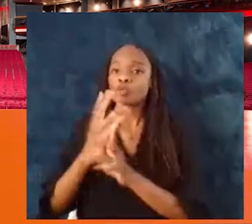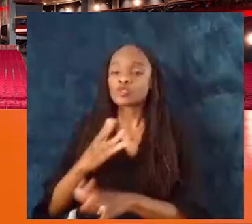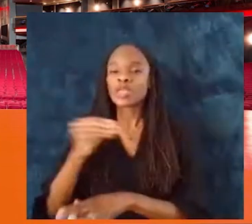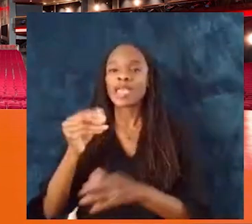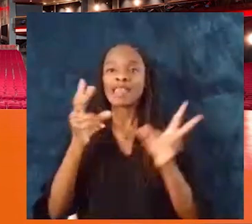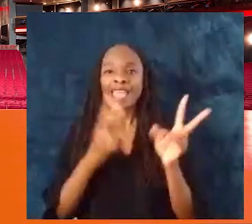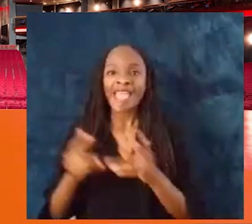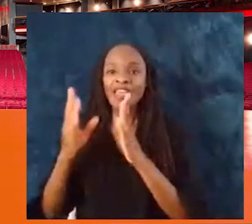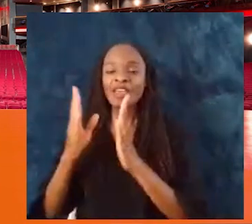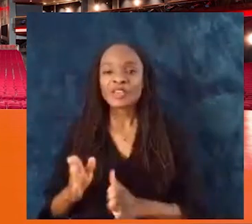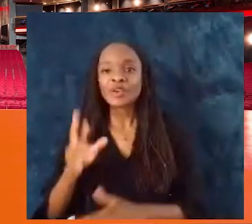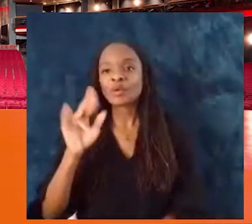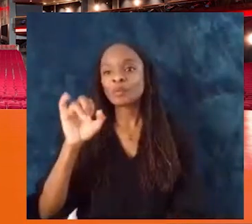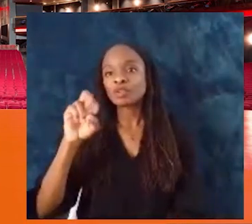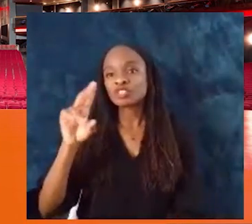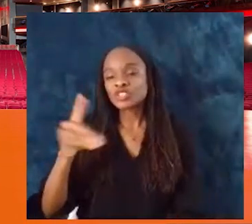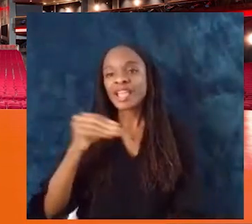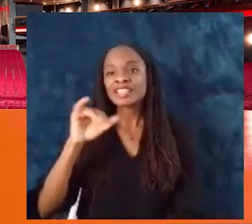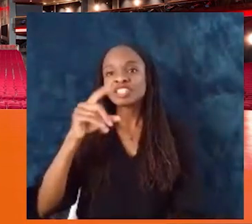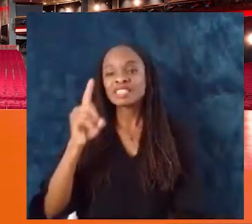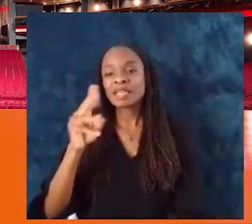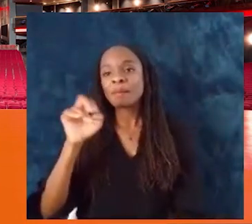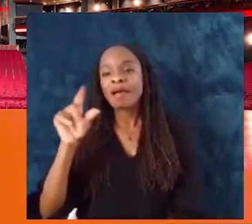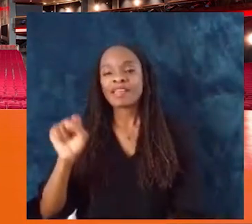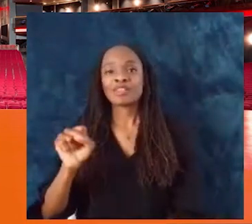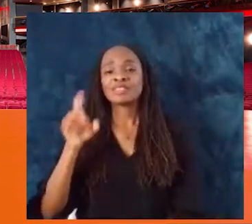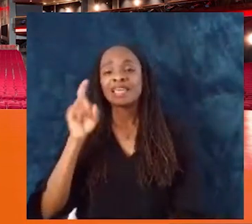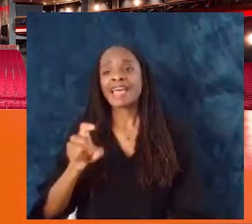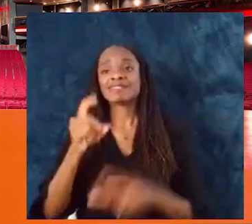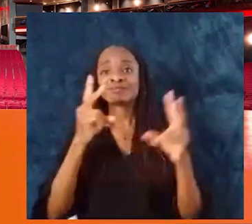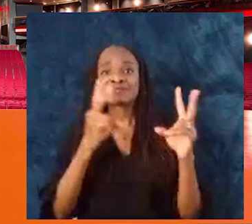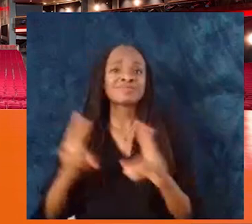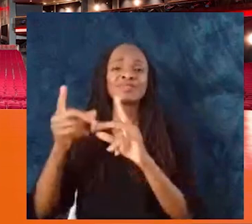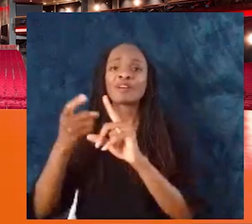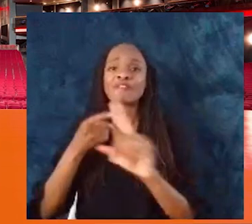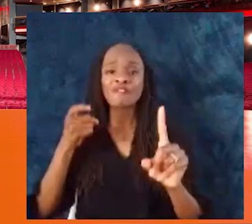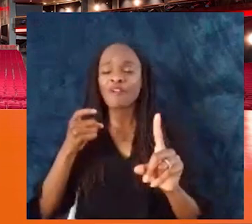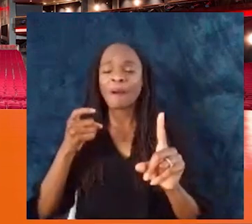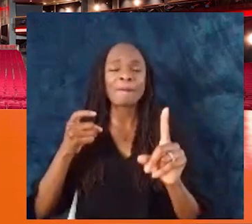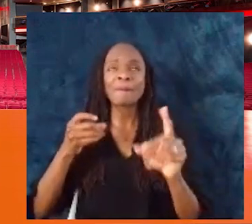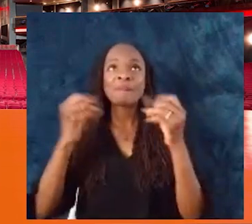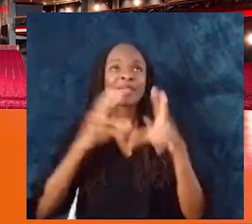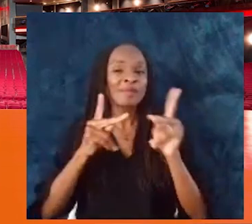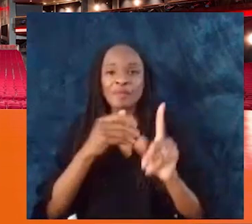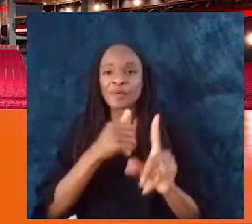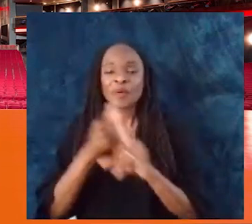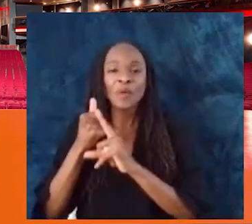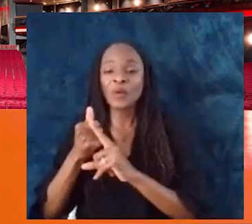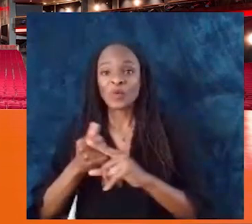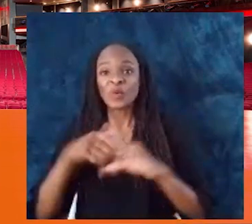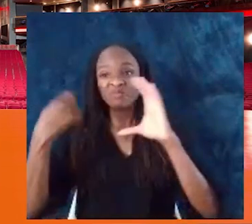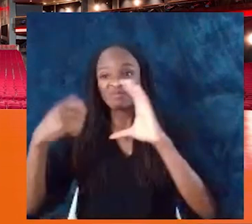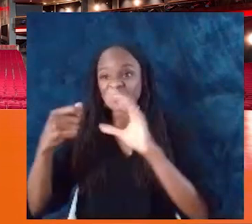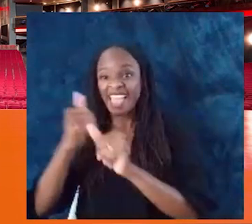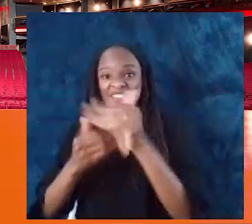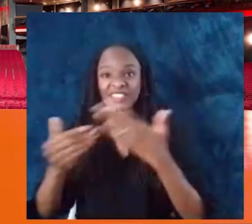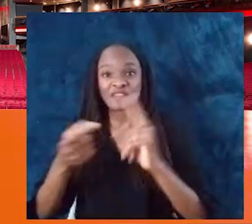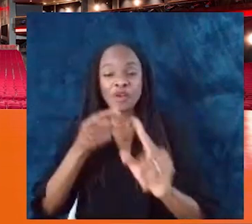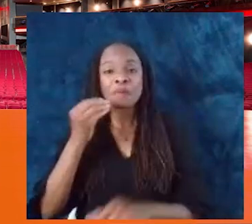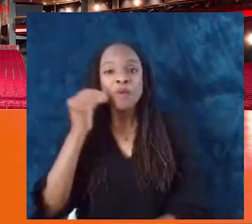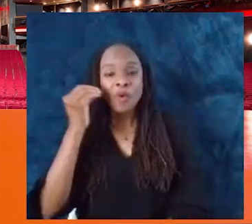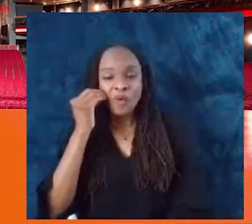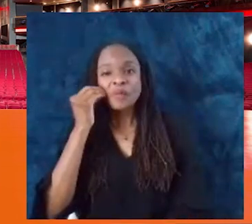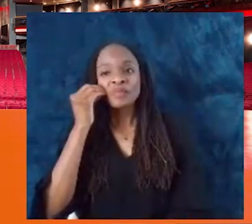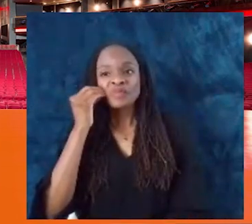Liz Pritchard and JD Michaels, who had to cut videos from all of these people who taped everything at home into